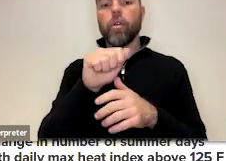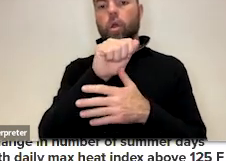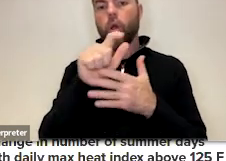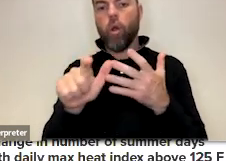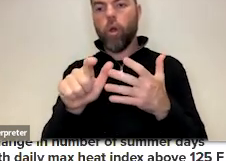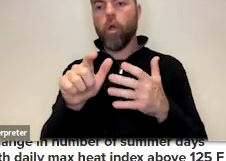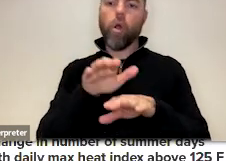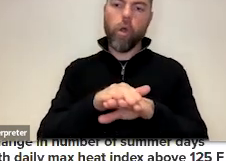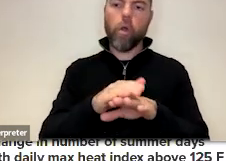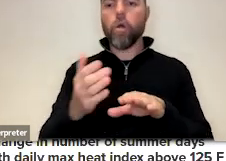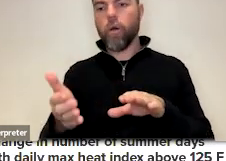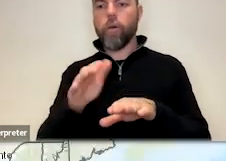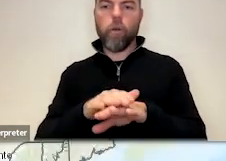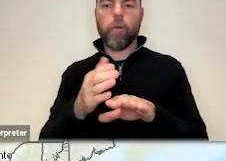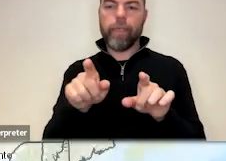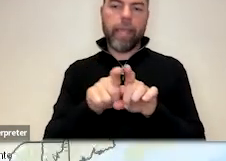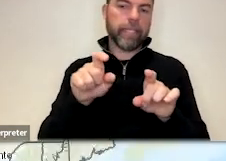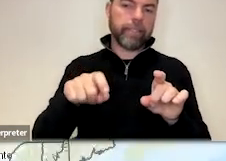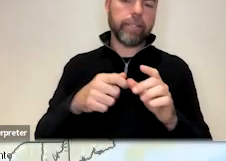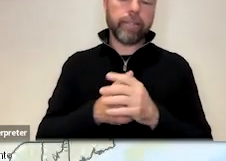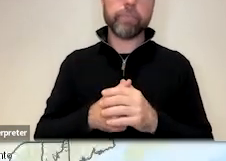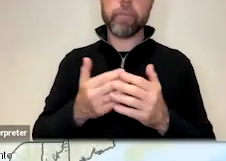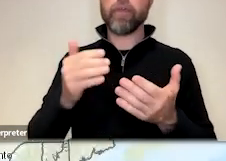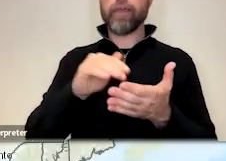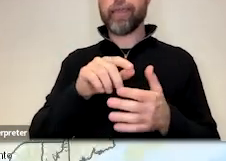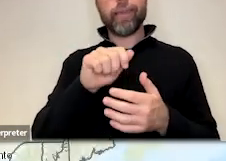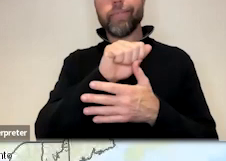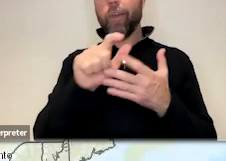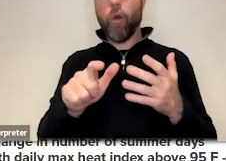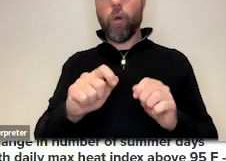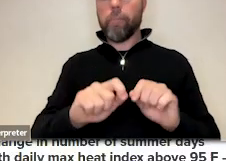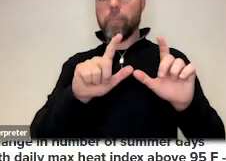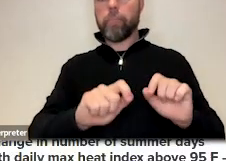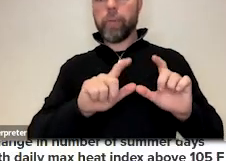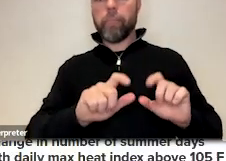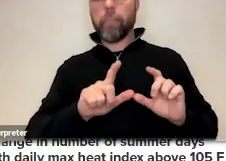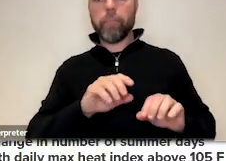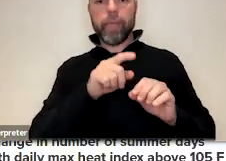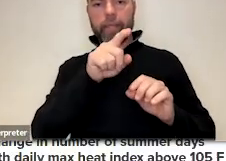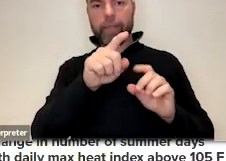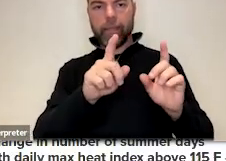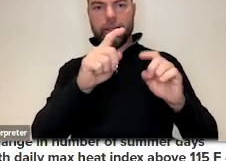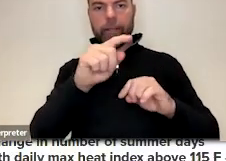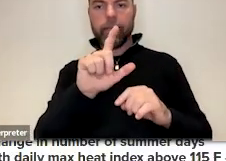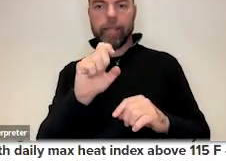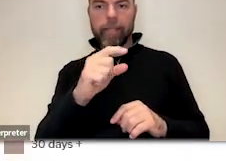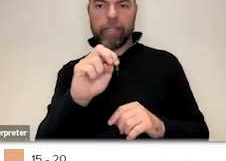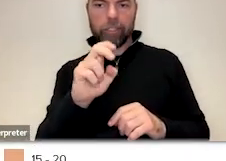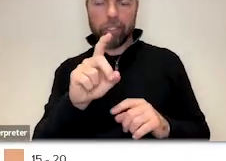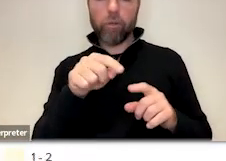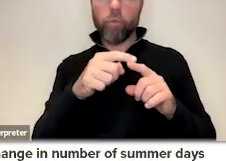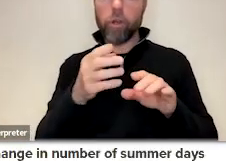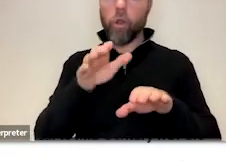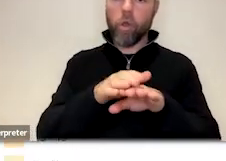on and off as needed. Again, they all pop up in my legend here. So as I turn these layers on